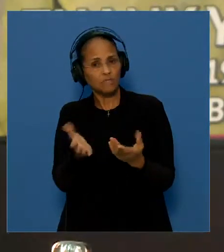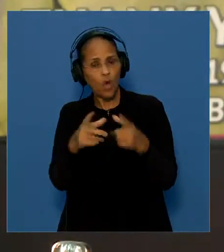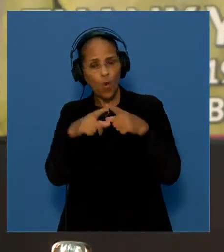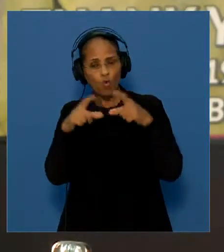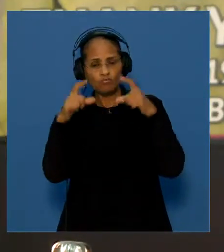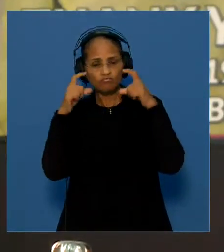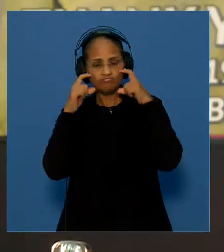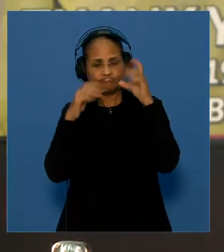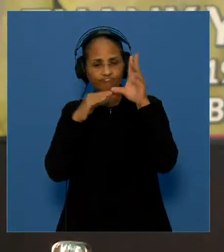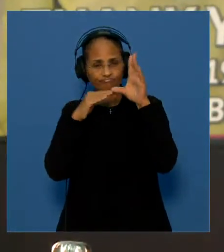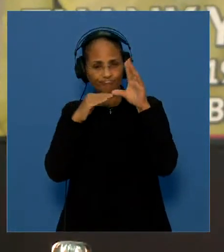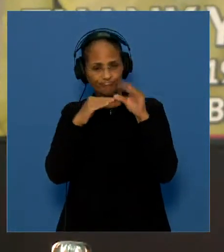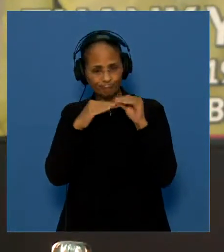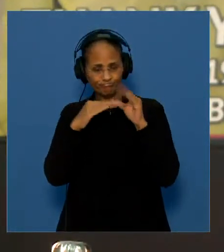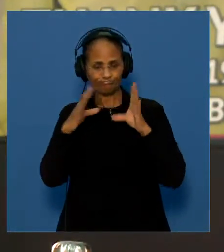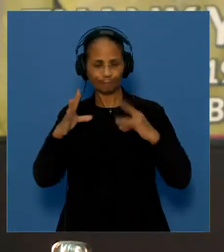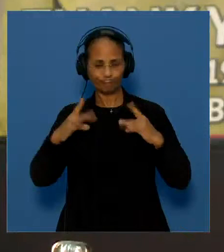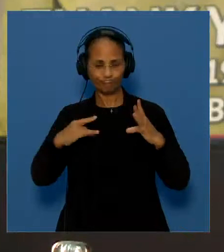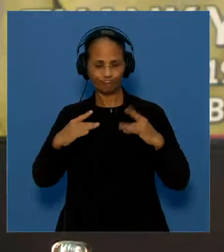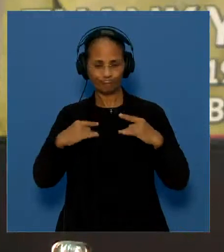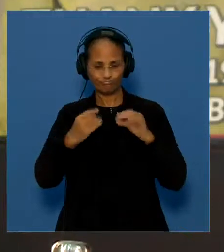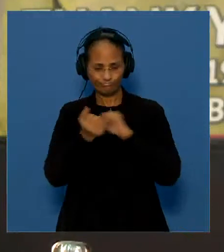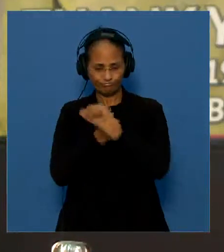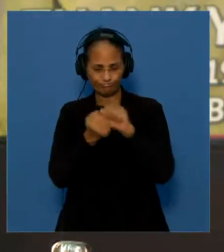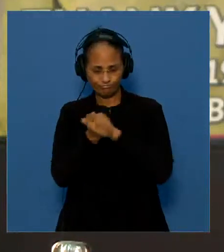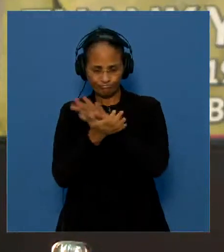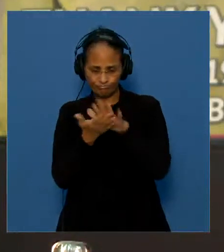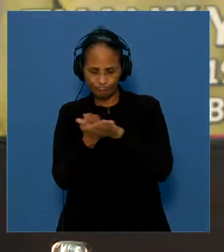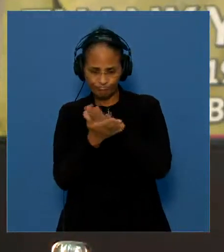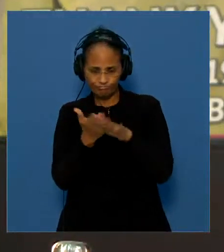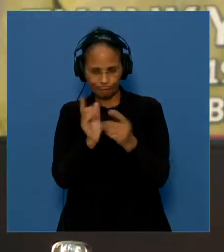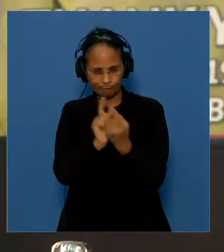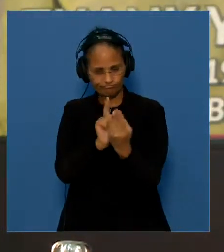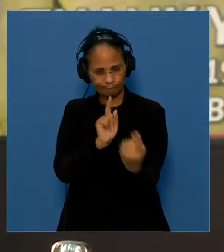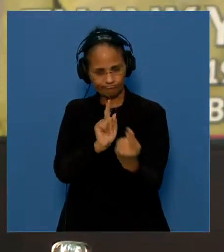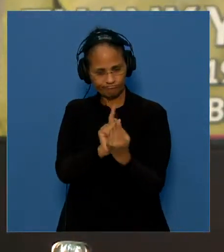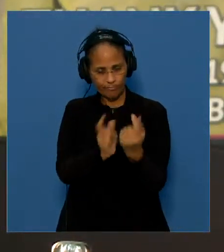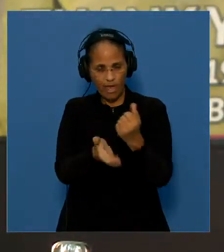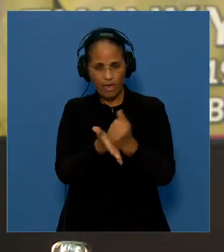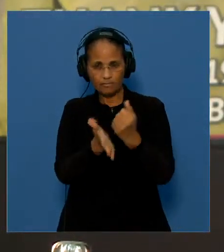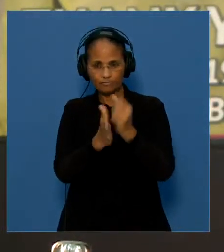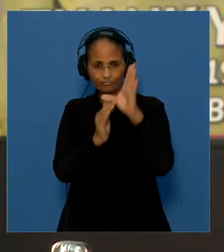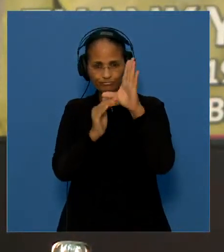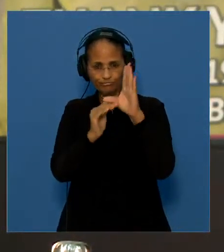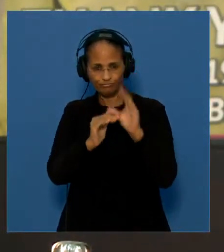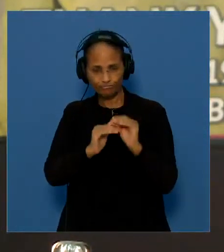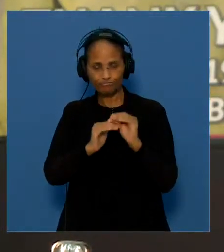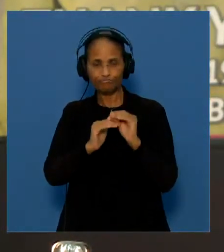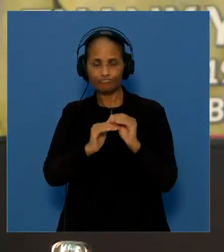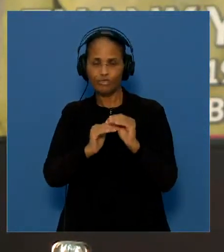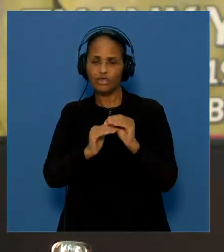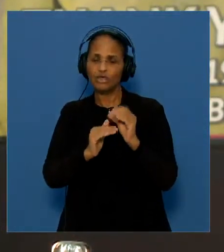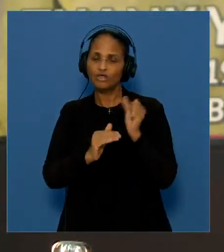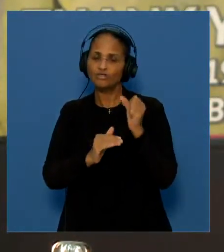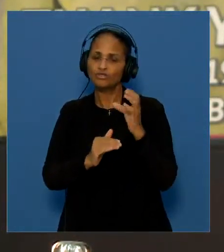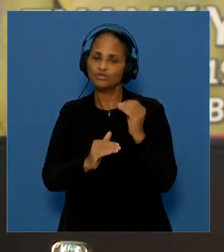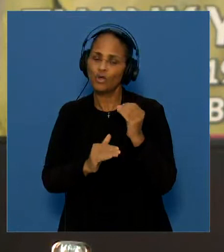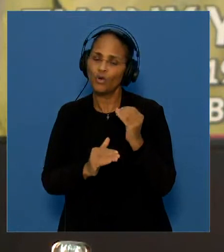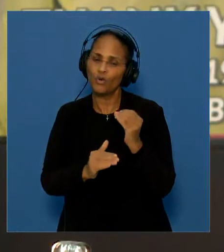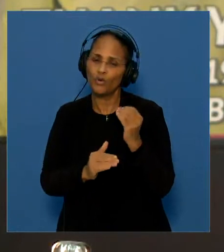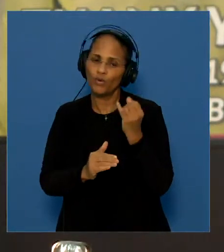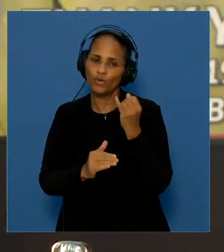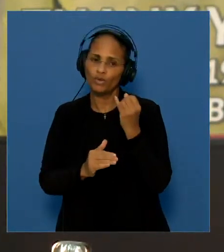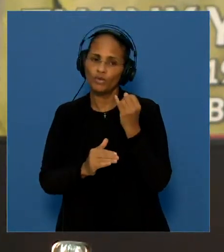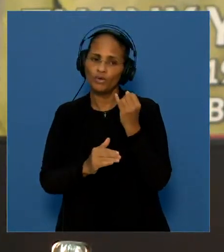to reduce the level of transmission. Washing your hands, keeping your distance helps to reduce the level of transmission. So if those